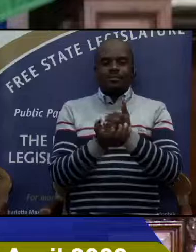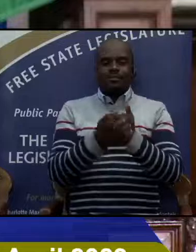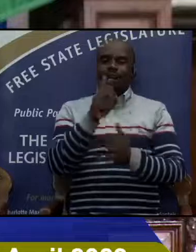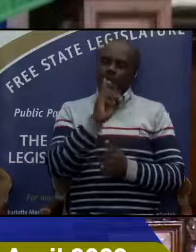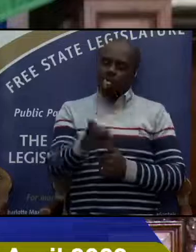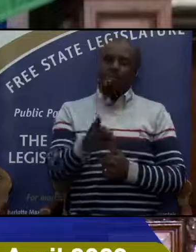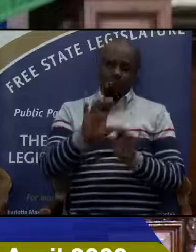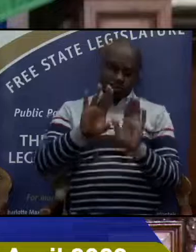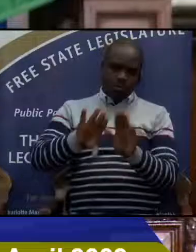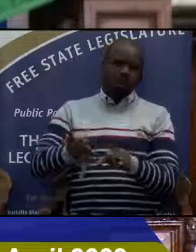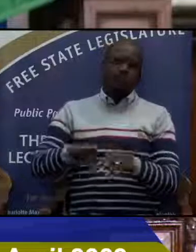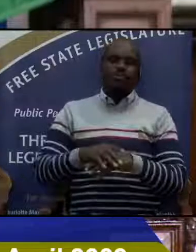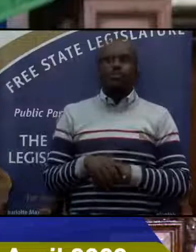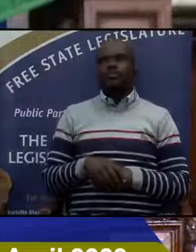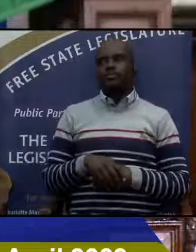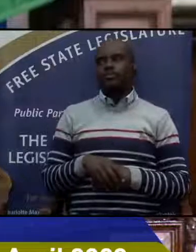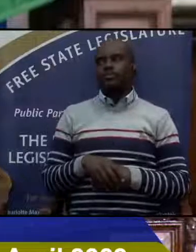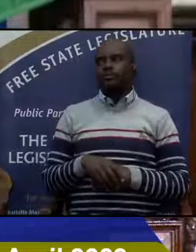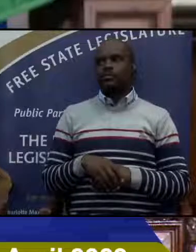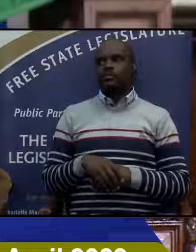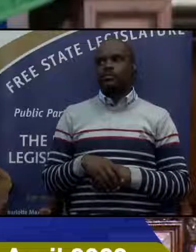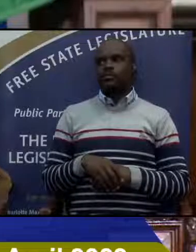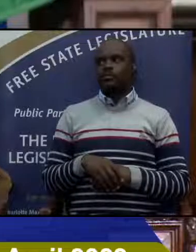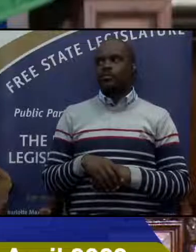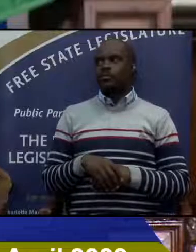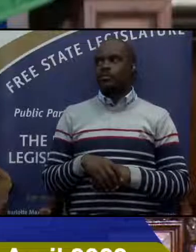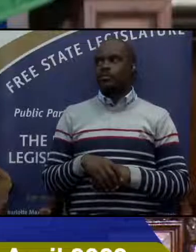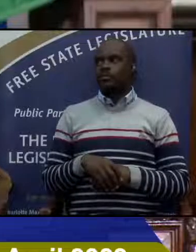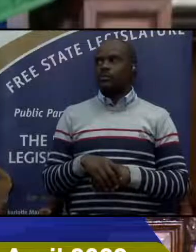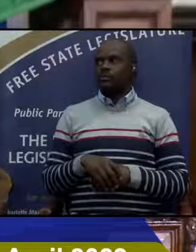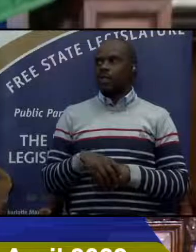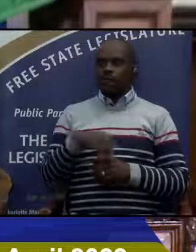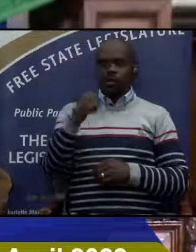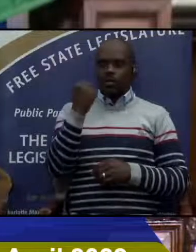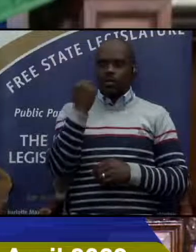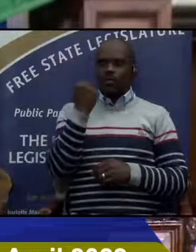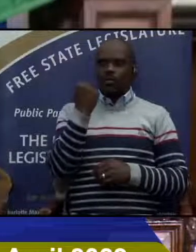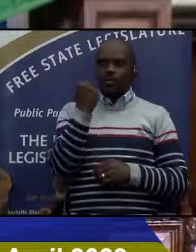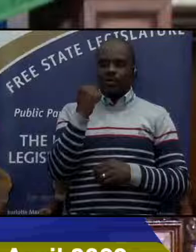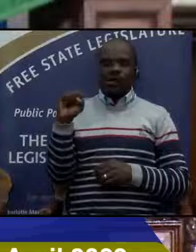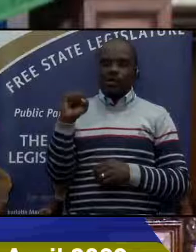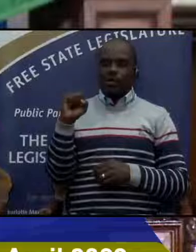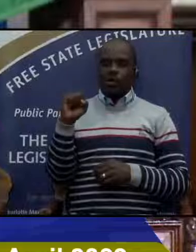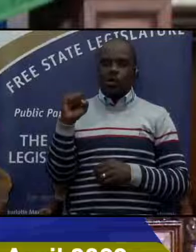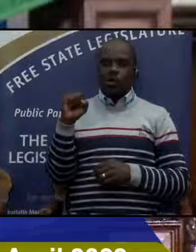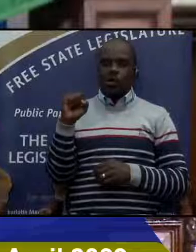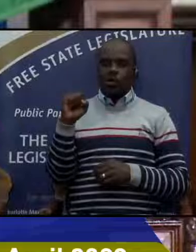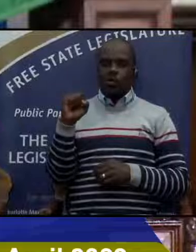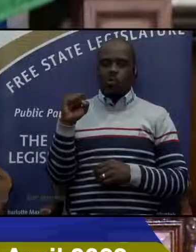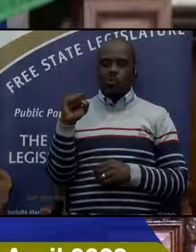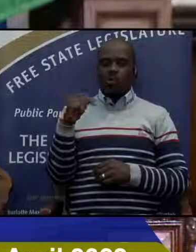later when it's right that time. No, I will